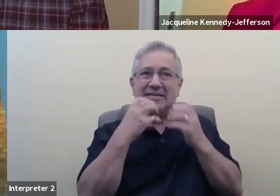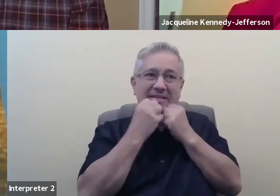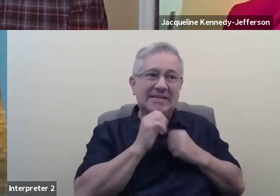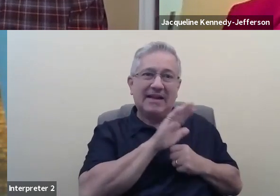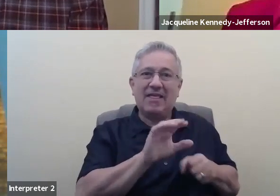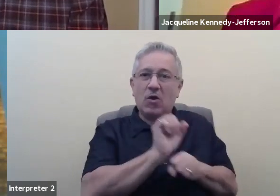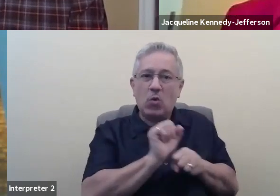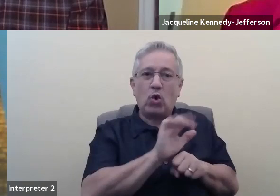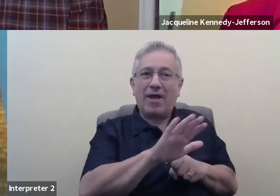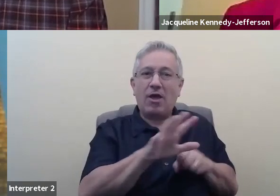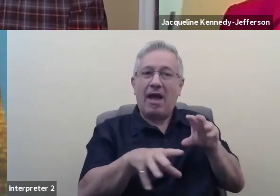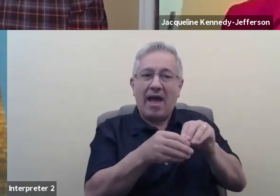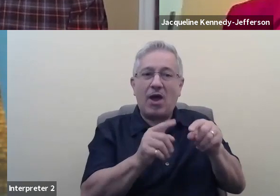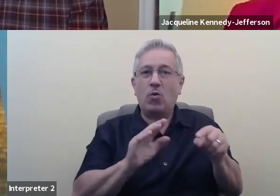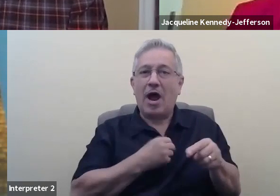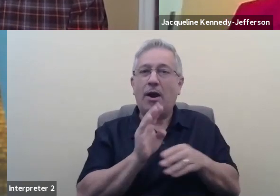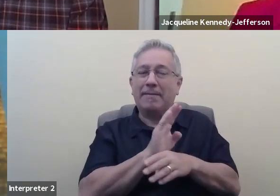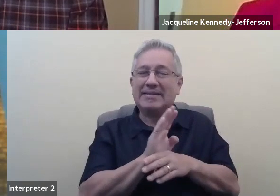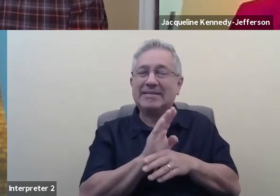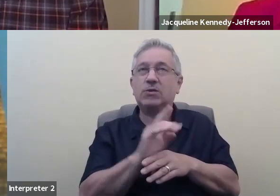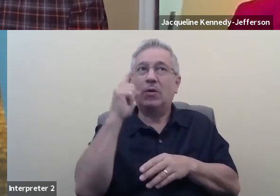to maintain your health and wellness